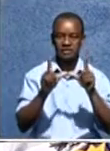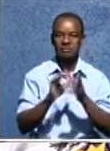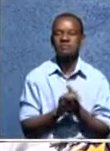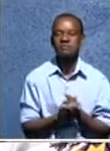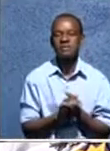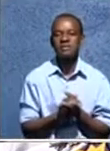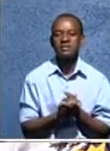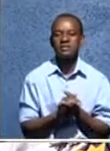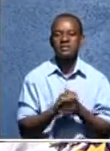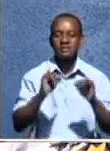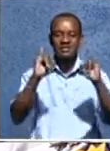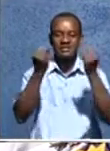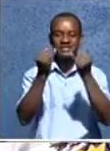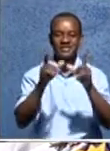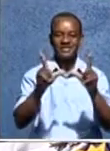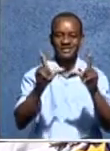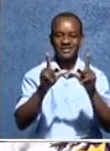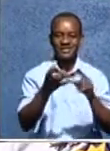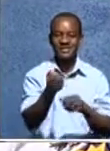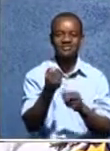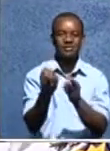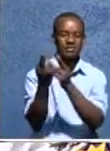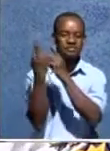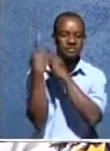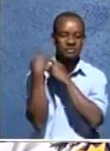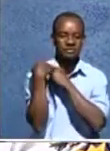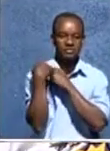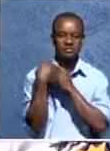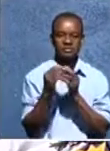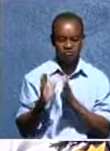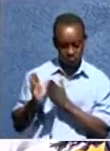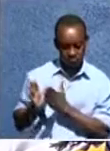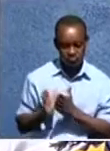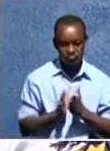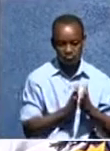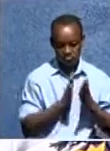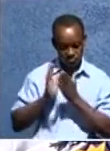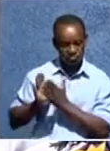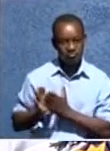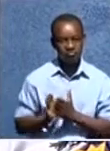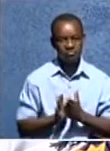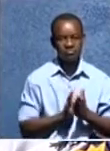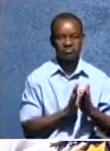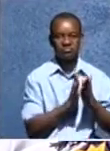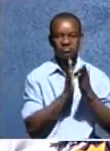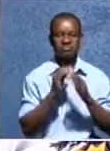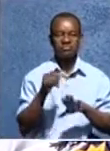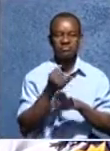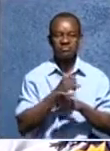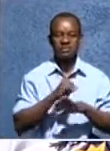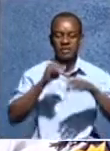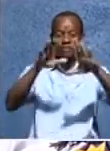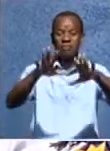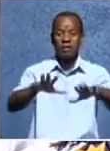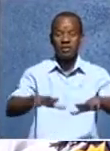city, City of Windhoek, is responsible for arranging that, and it will be held in the Parliament Gardens. We are